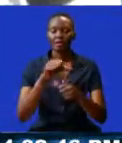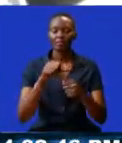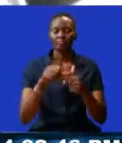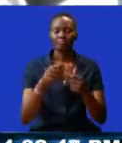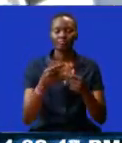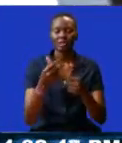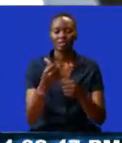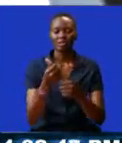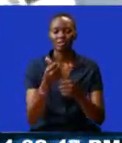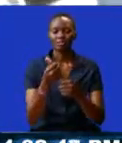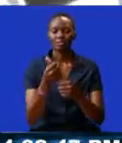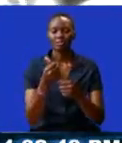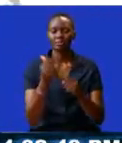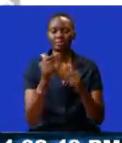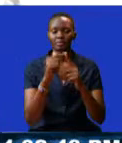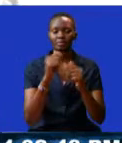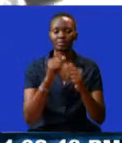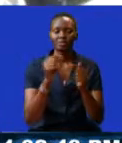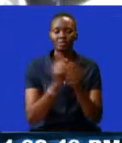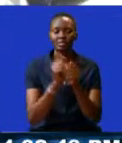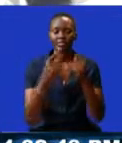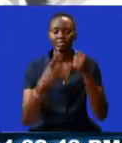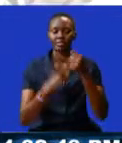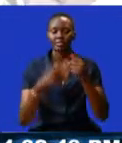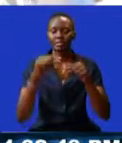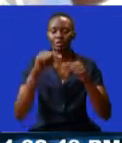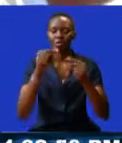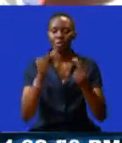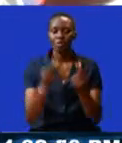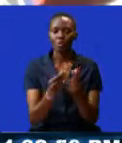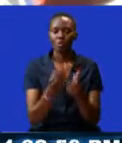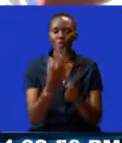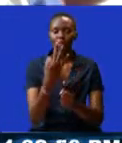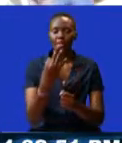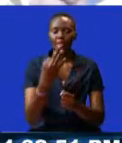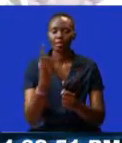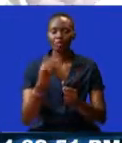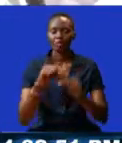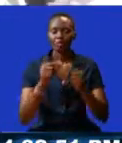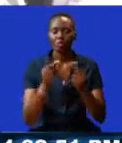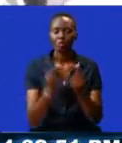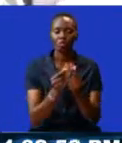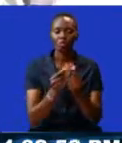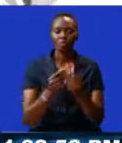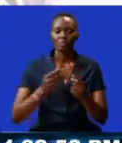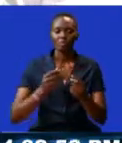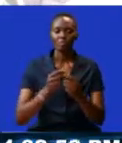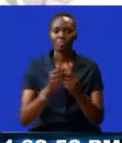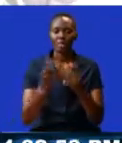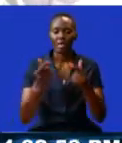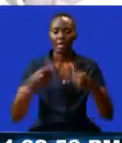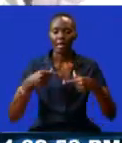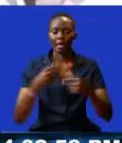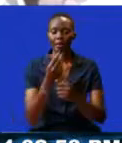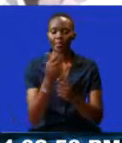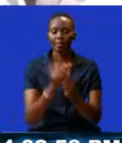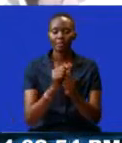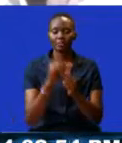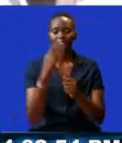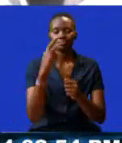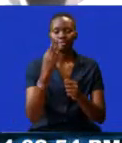to 16 groups. Three of these groups are getting money for the second and third